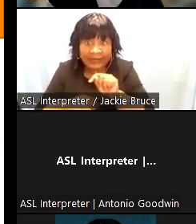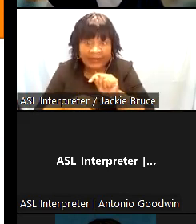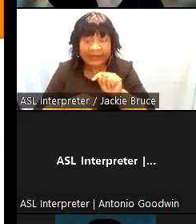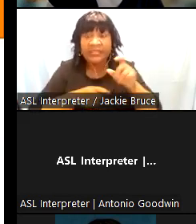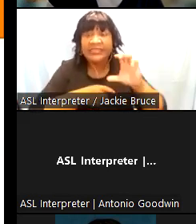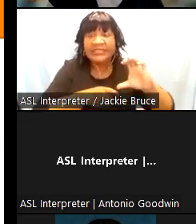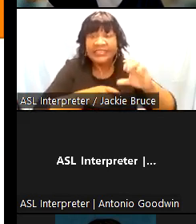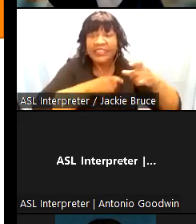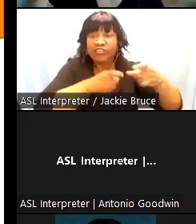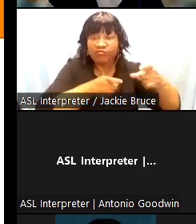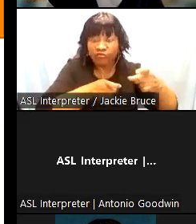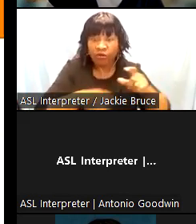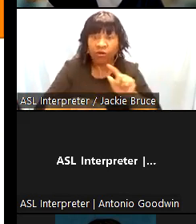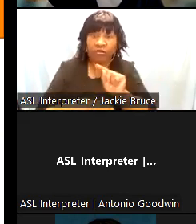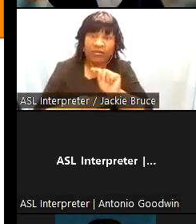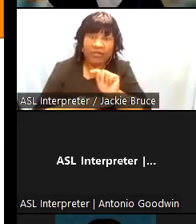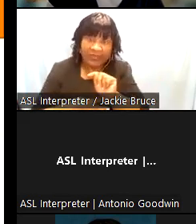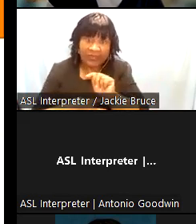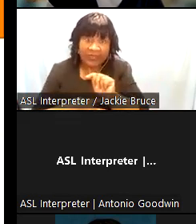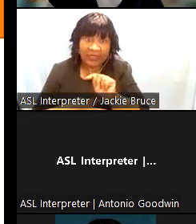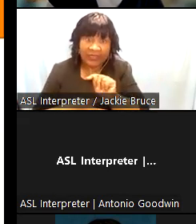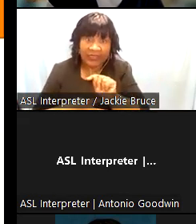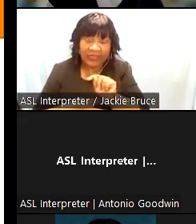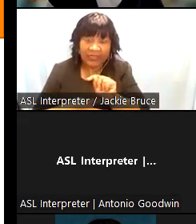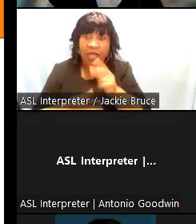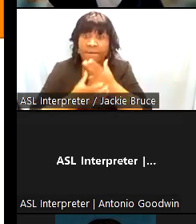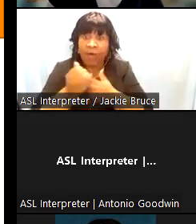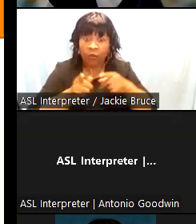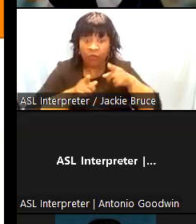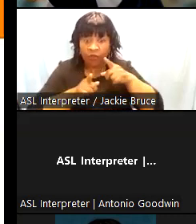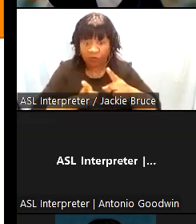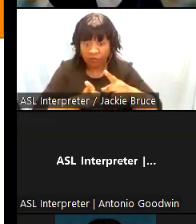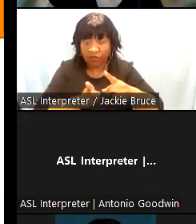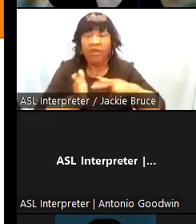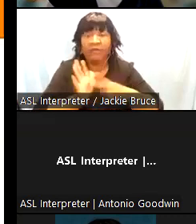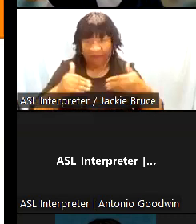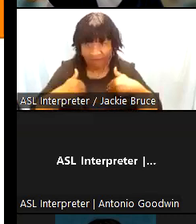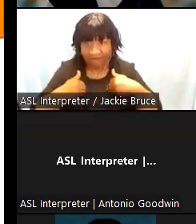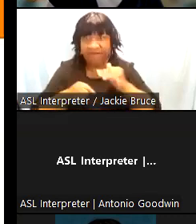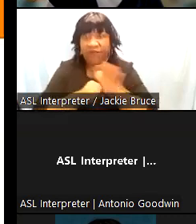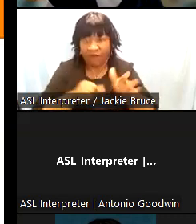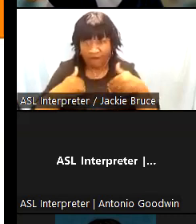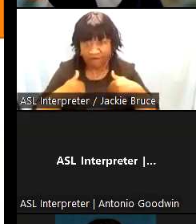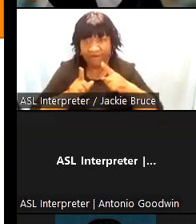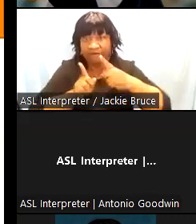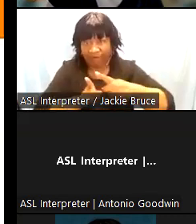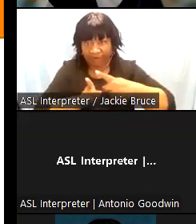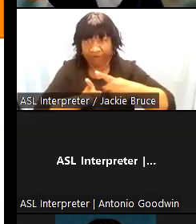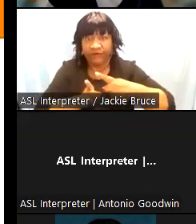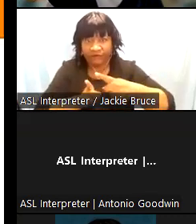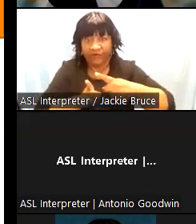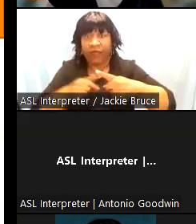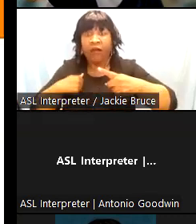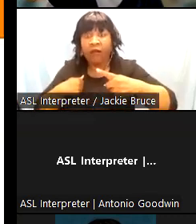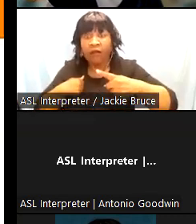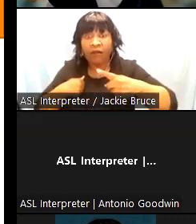should, I don't want to stop sharing. I want to do this. This line, if